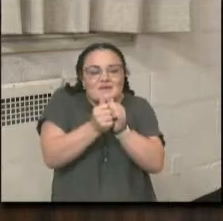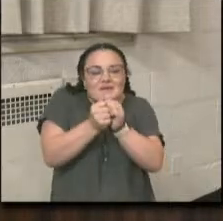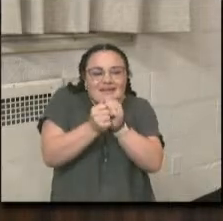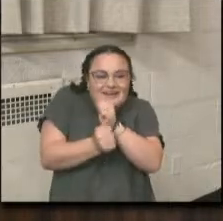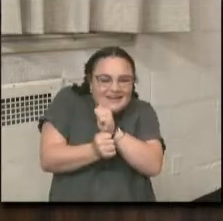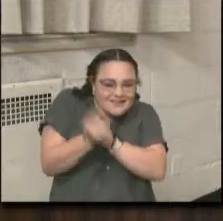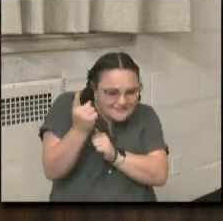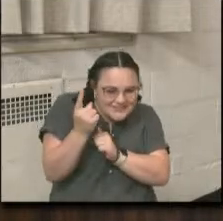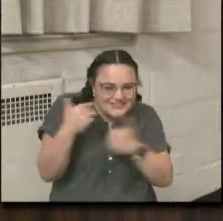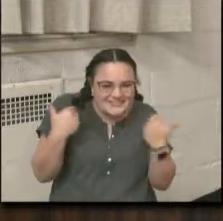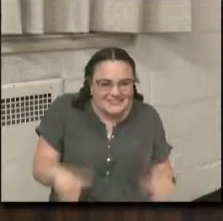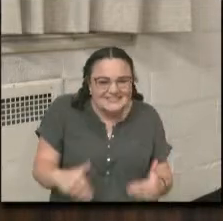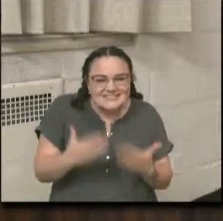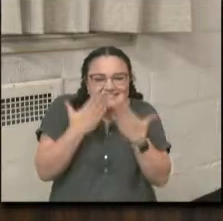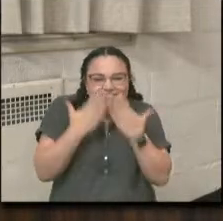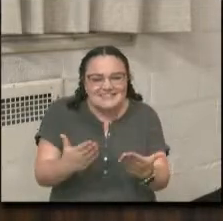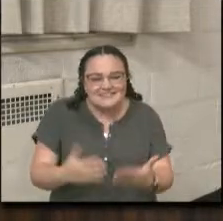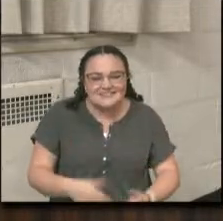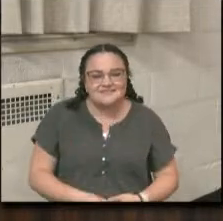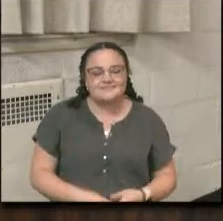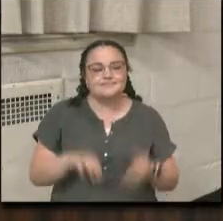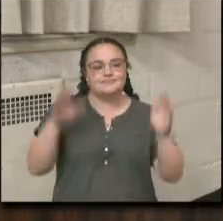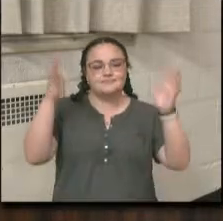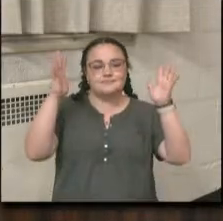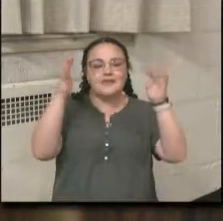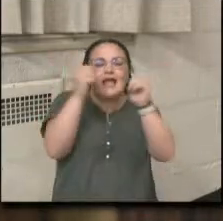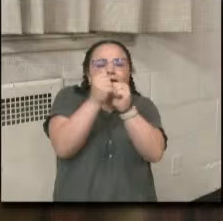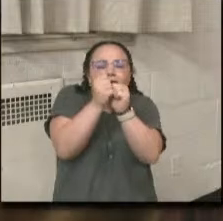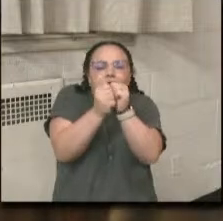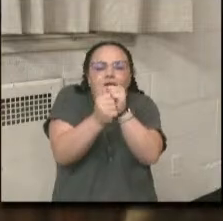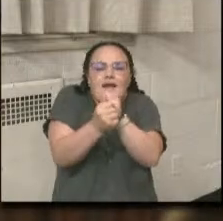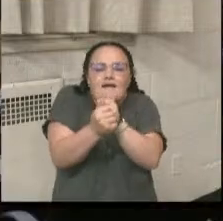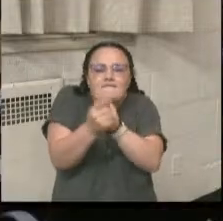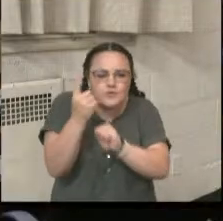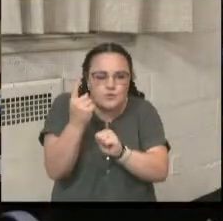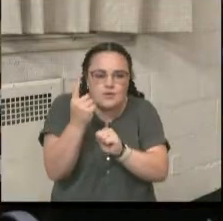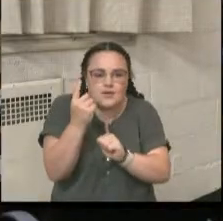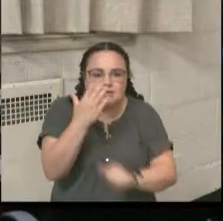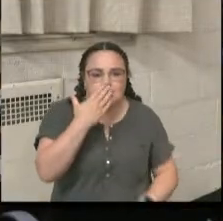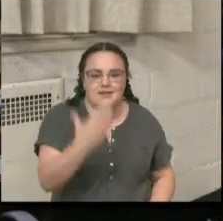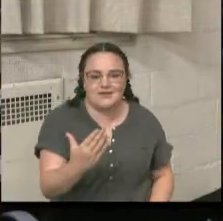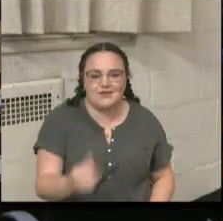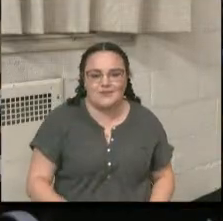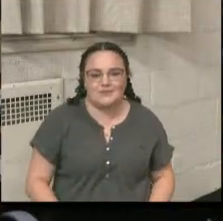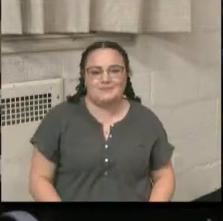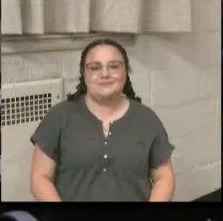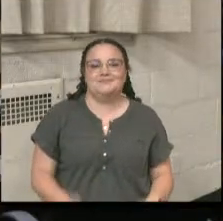everyone, thank you, okay? To everyone, I will say,